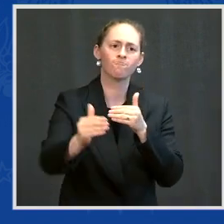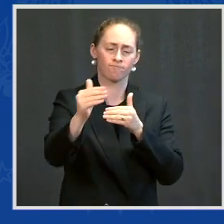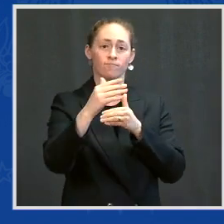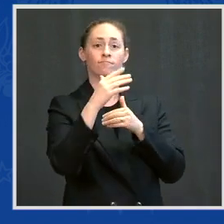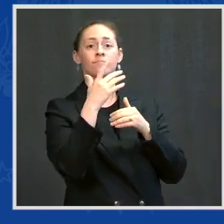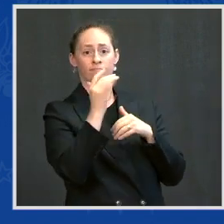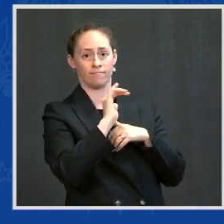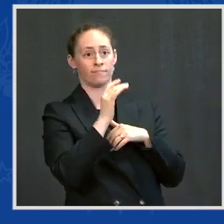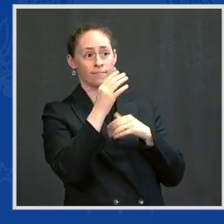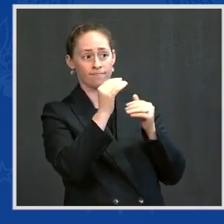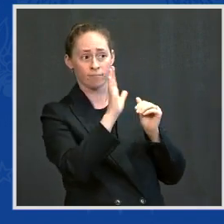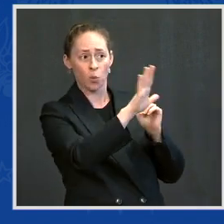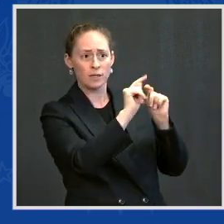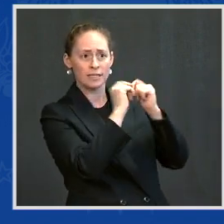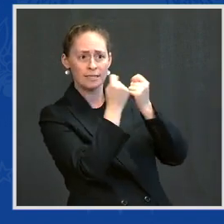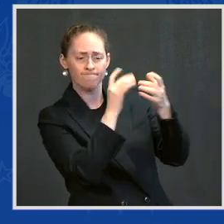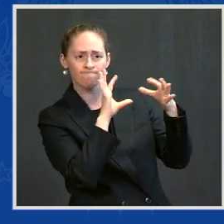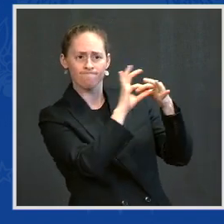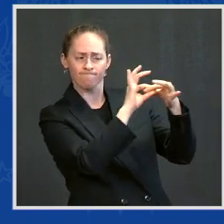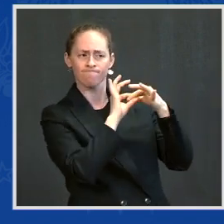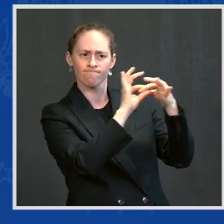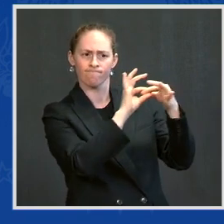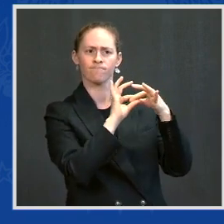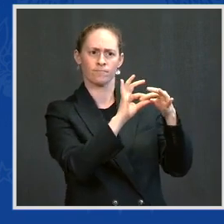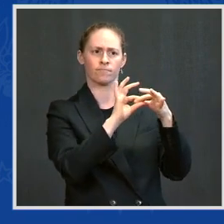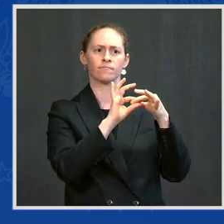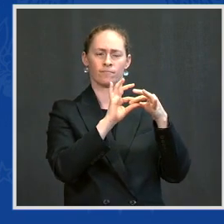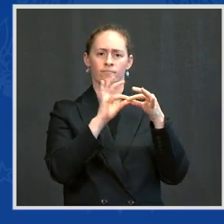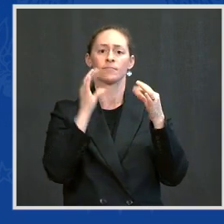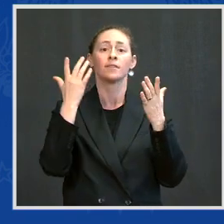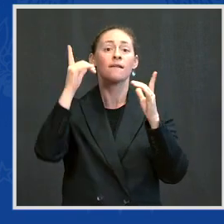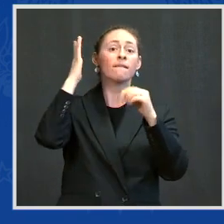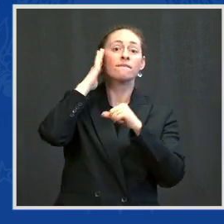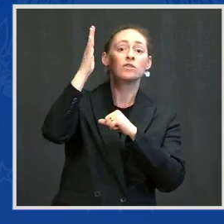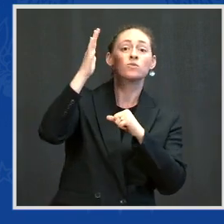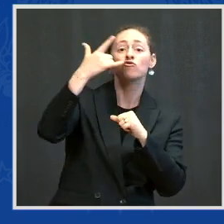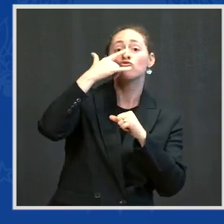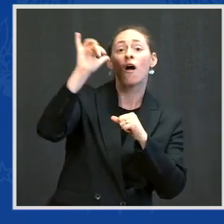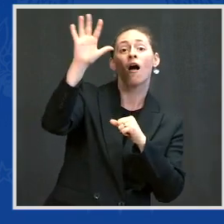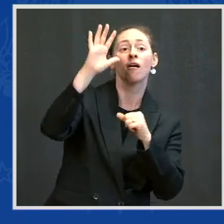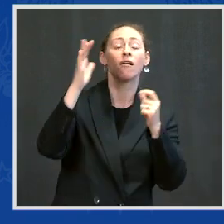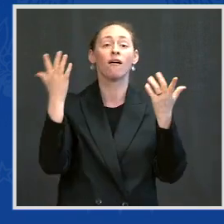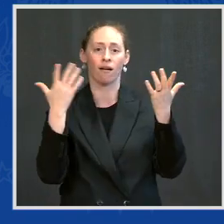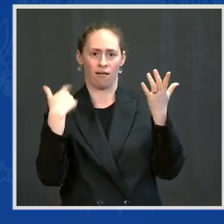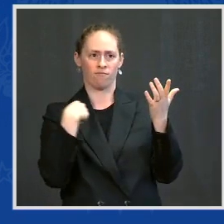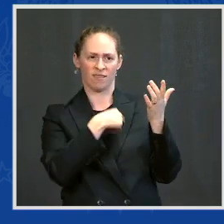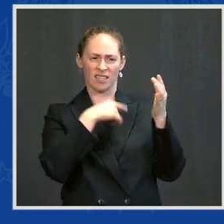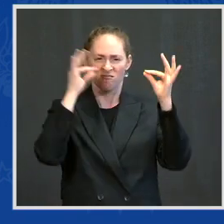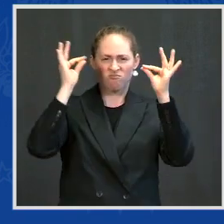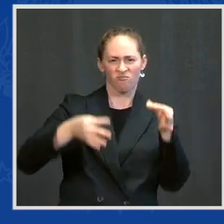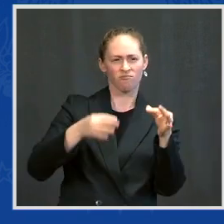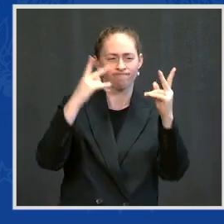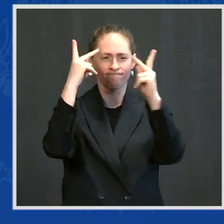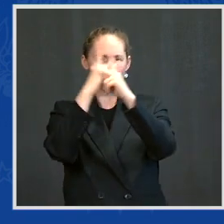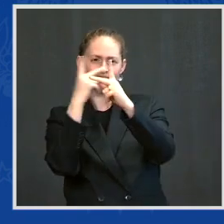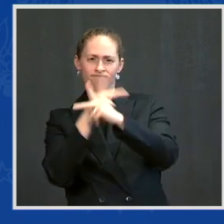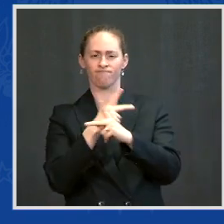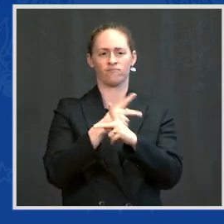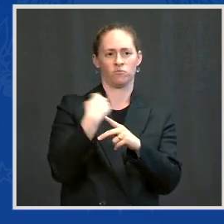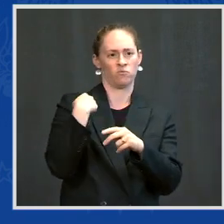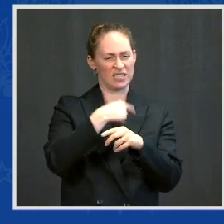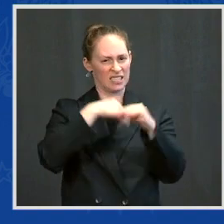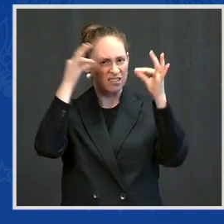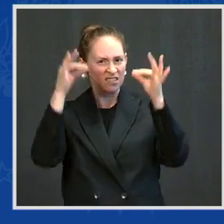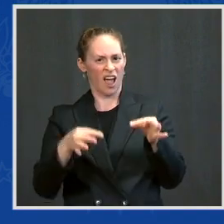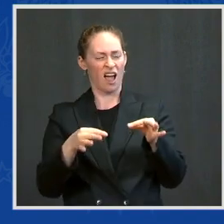and strengthen our efforts to shape the future together. And I mean that literally, to shape the future together. So thank you.